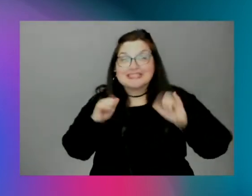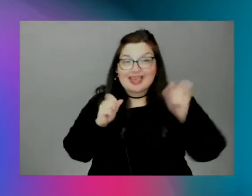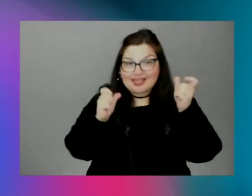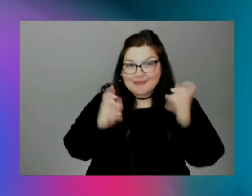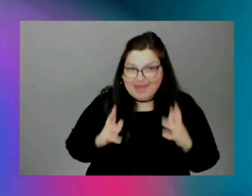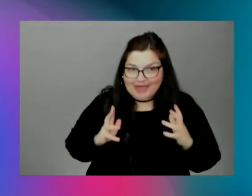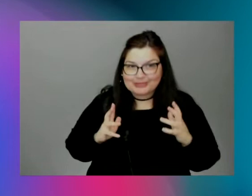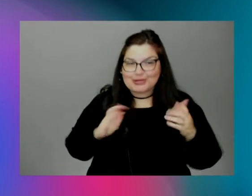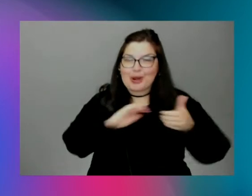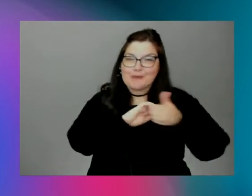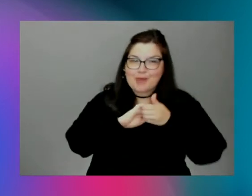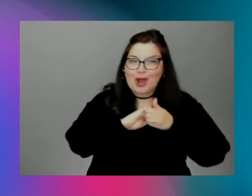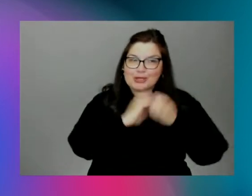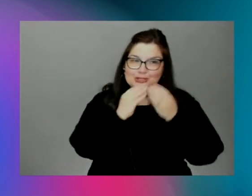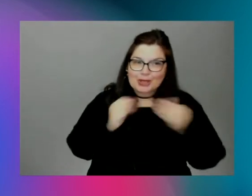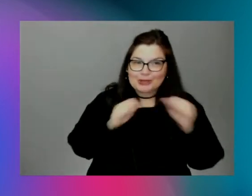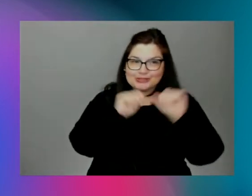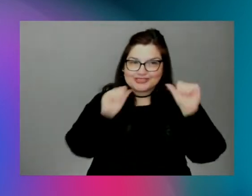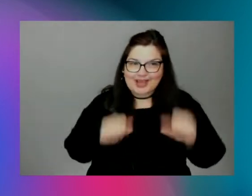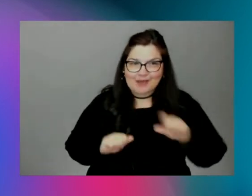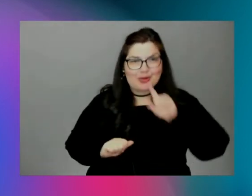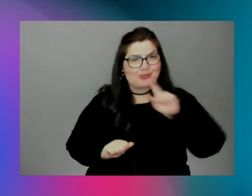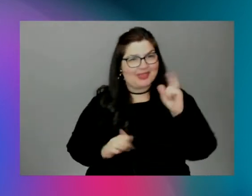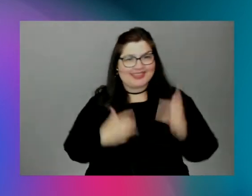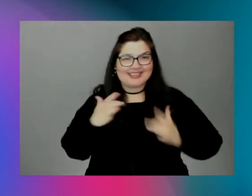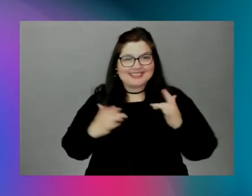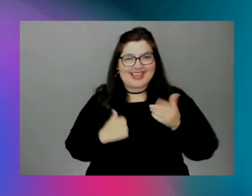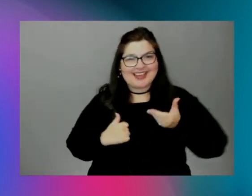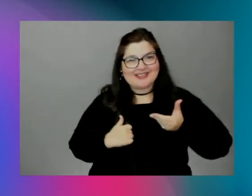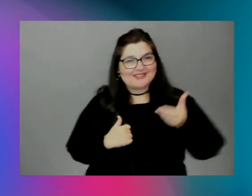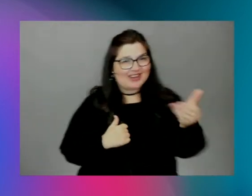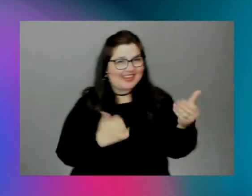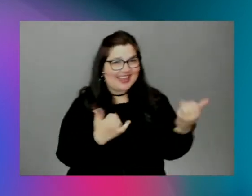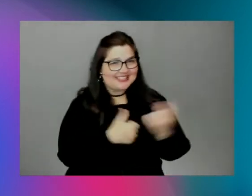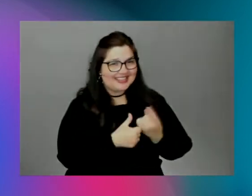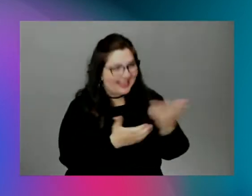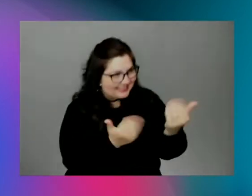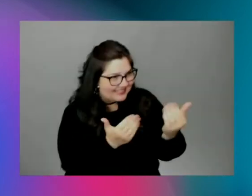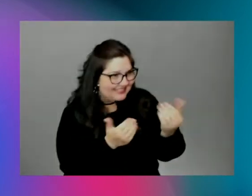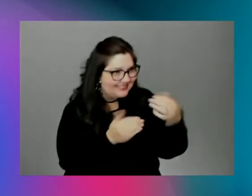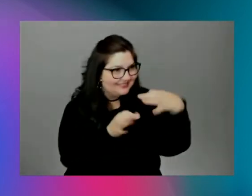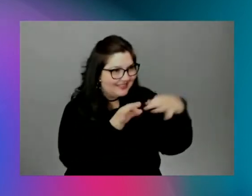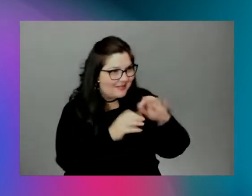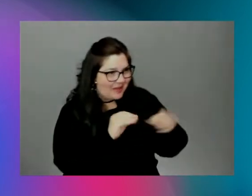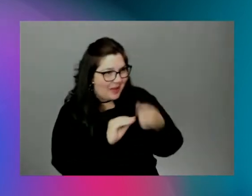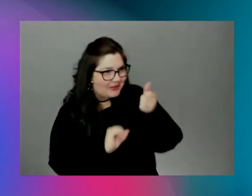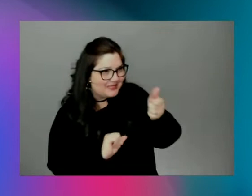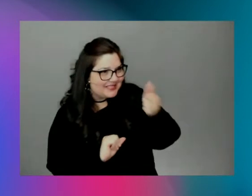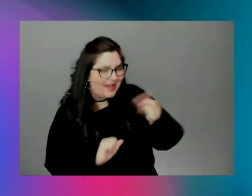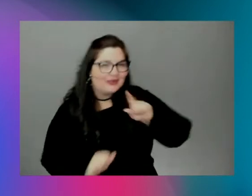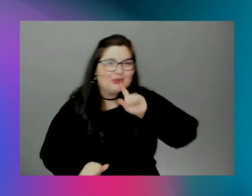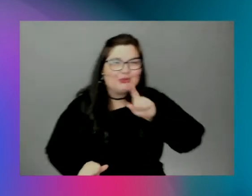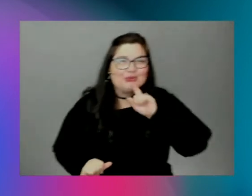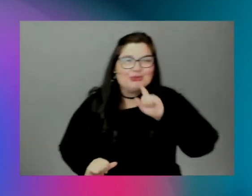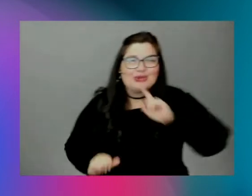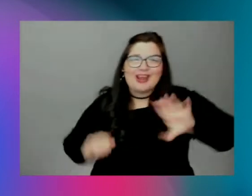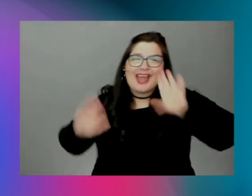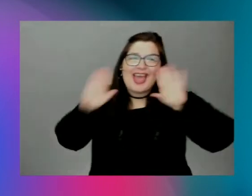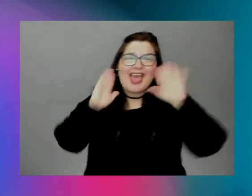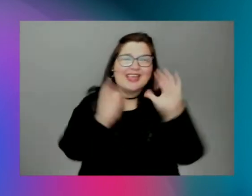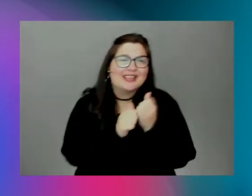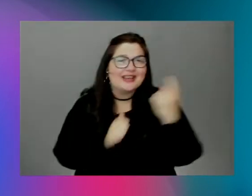really excited to have our guest here today. So you want to tell us a little bit about yourself? Yeah, sure. Hi, everyone. My name is